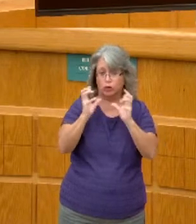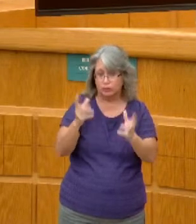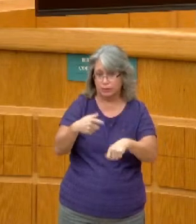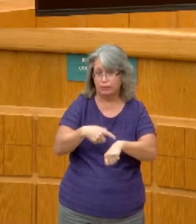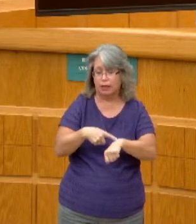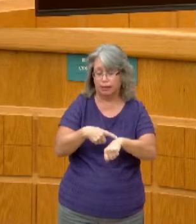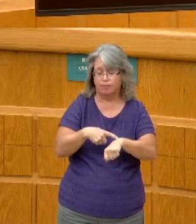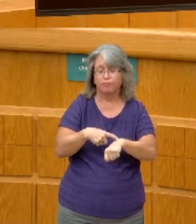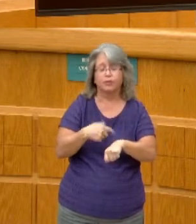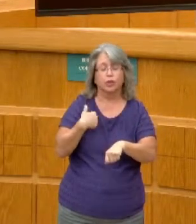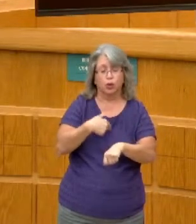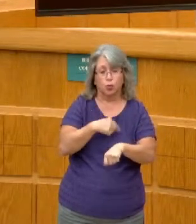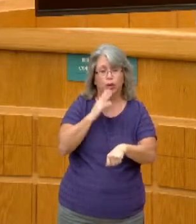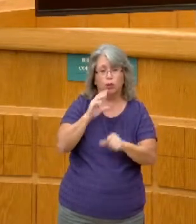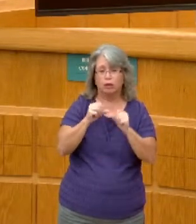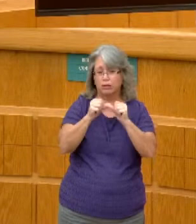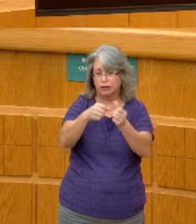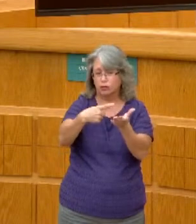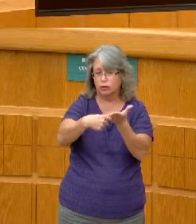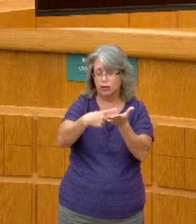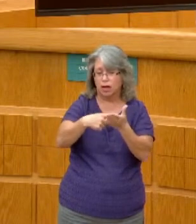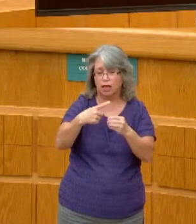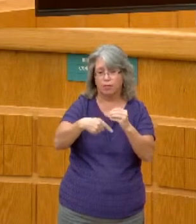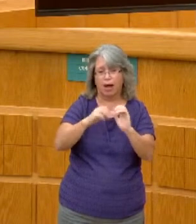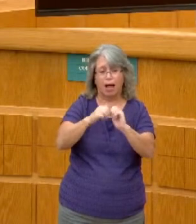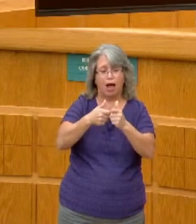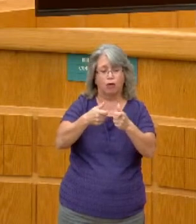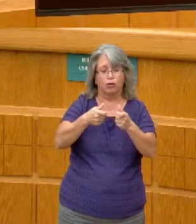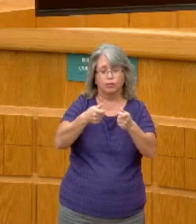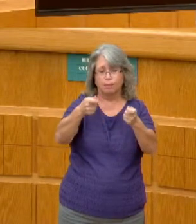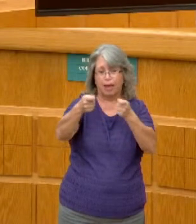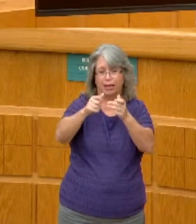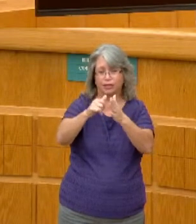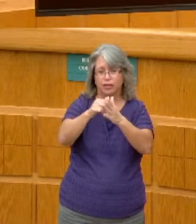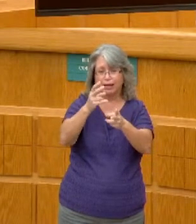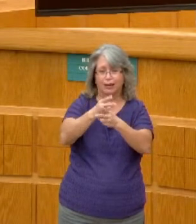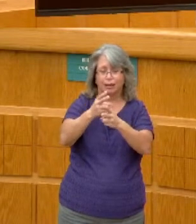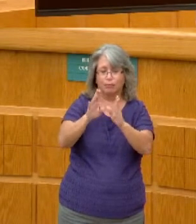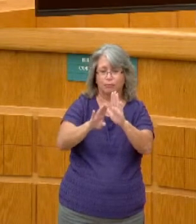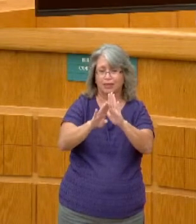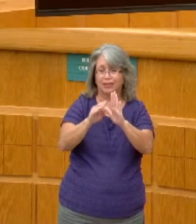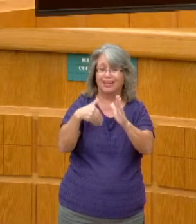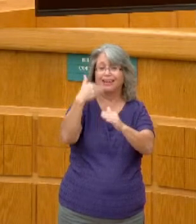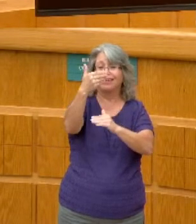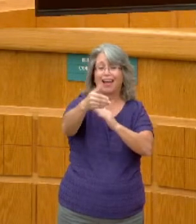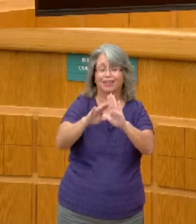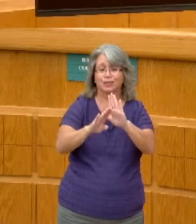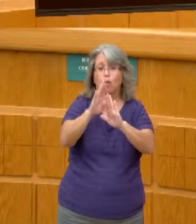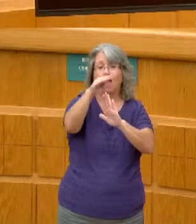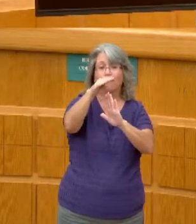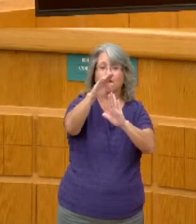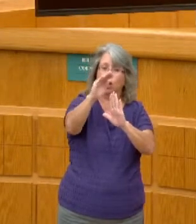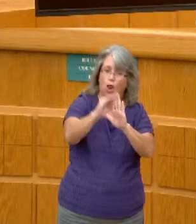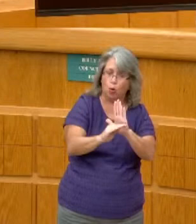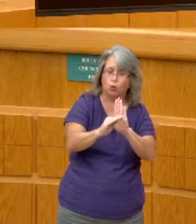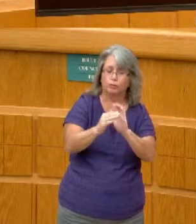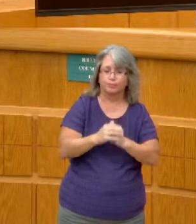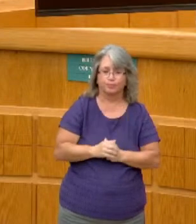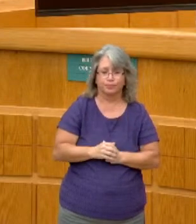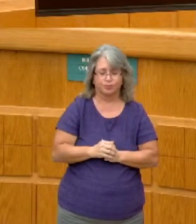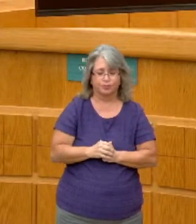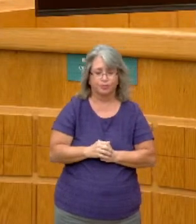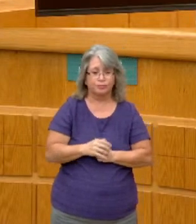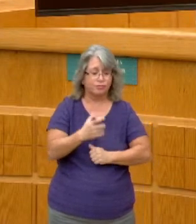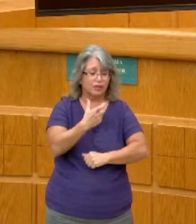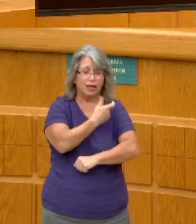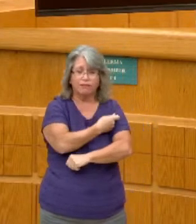that we can do to keep that next wave low. COVID-19 vaccines remain vital to ending this